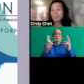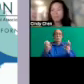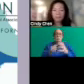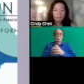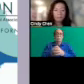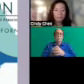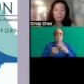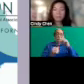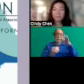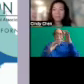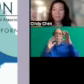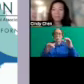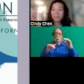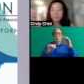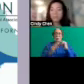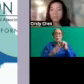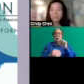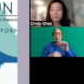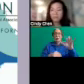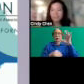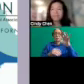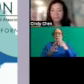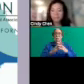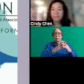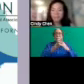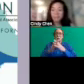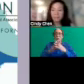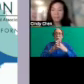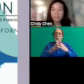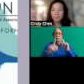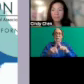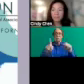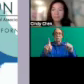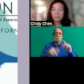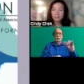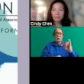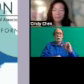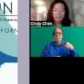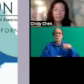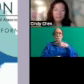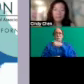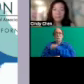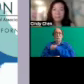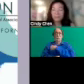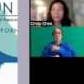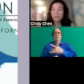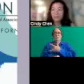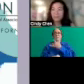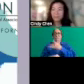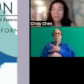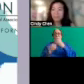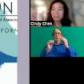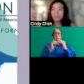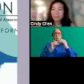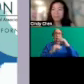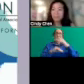hoping that at least Asian American is different, as we as we feel more comfortable expressing